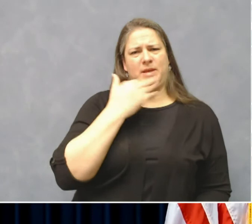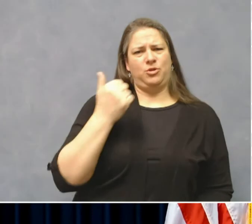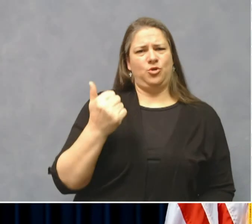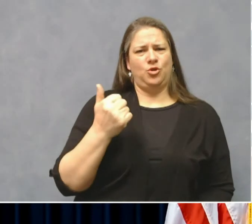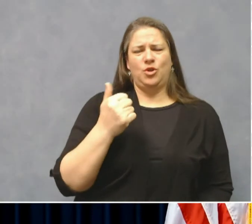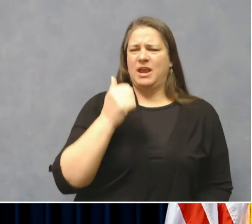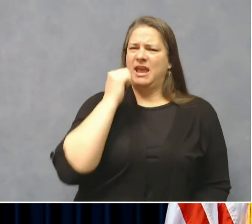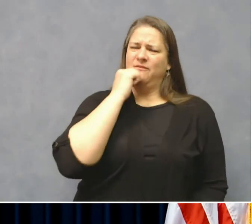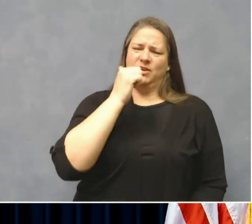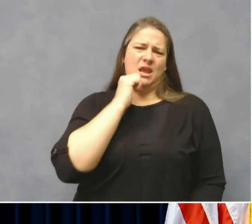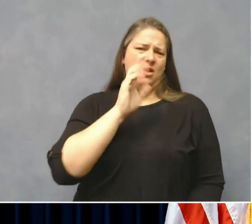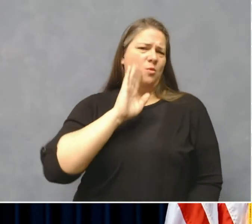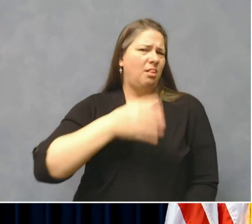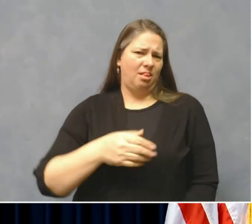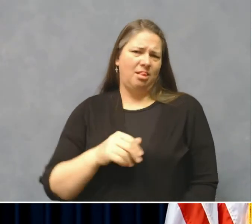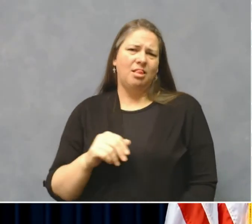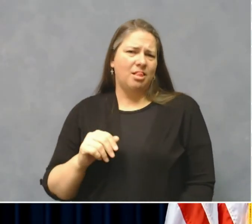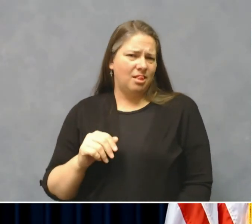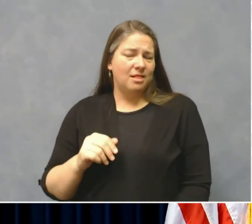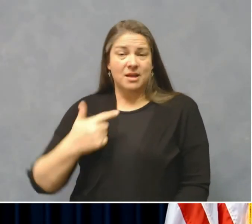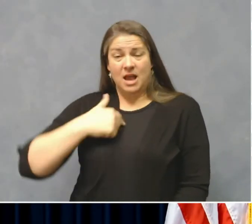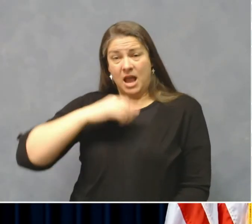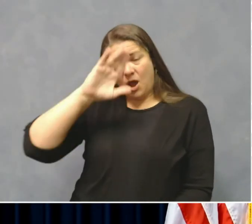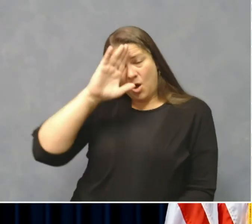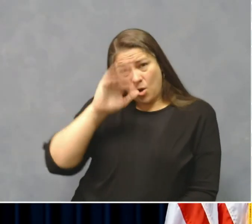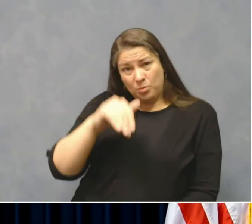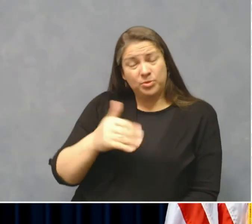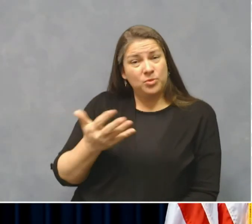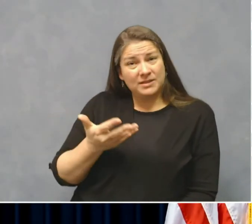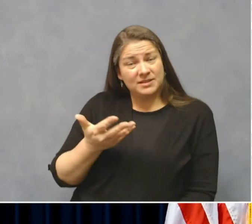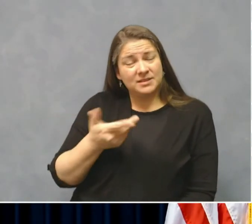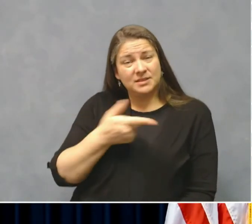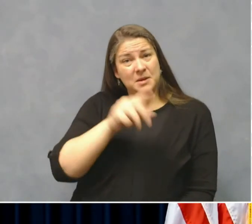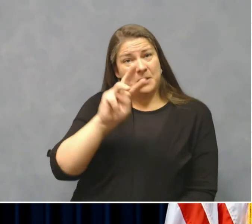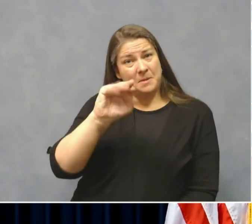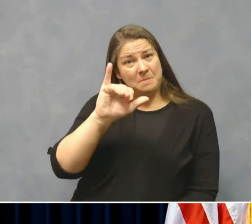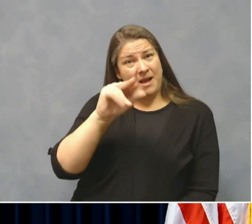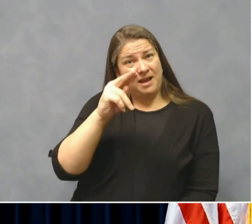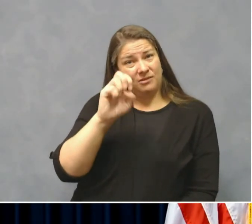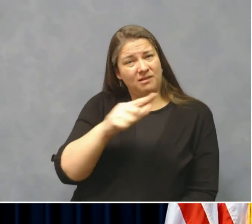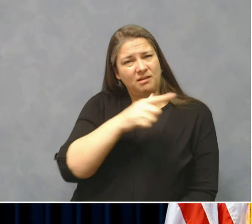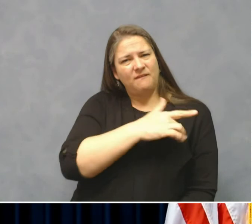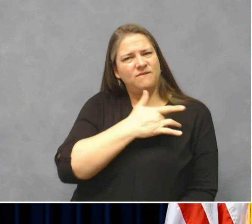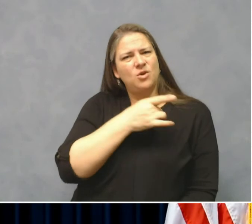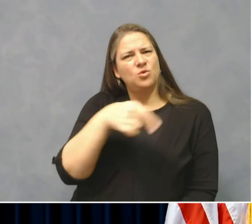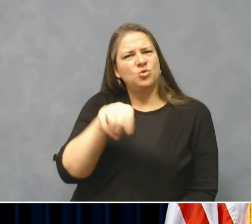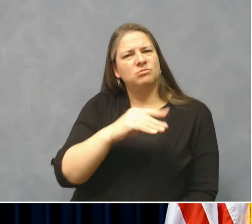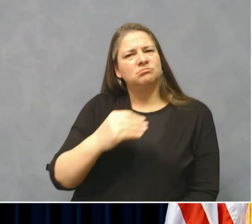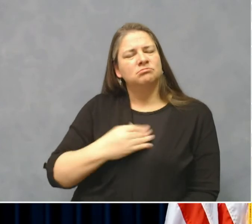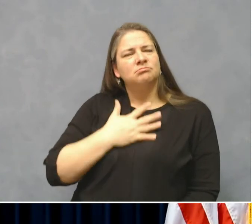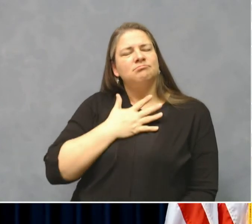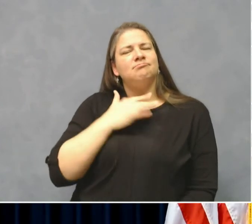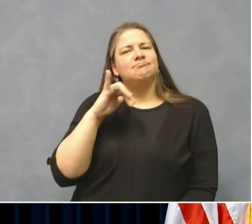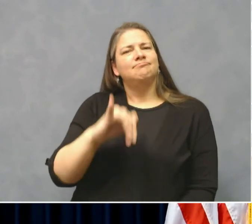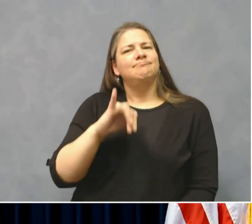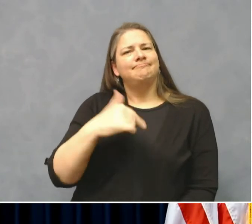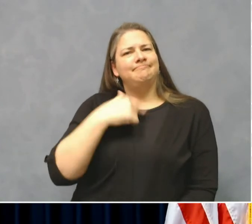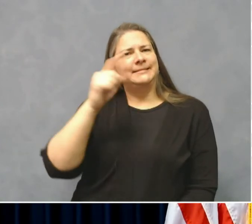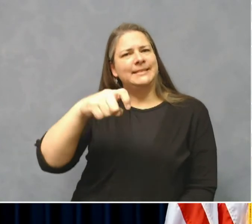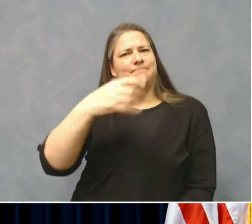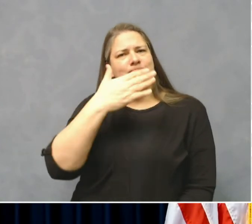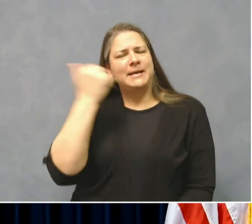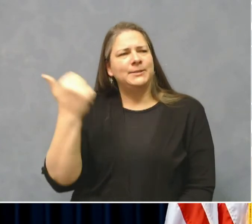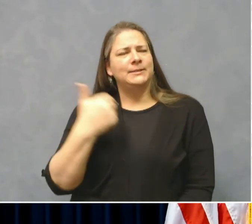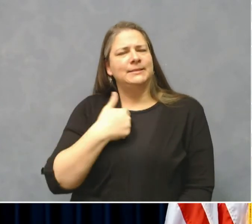day. I hope he serves as inspiration to all of us to be better people, but during this